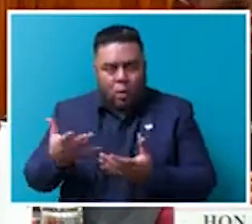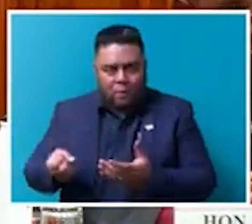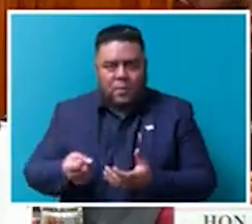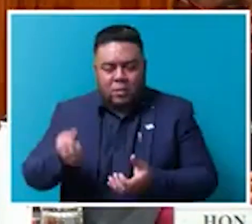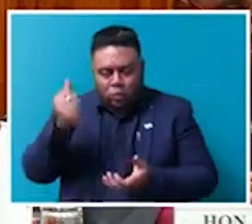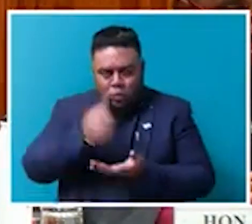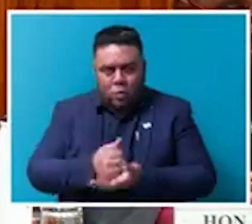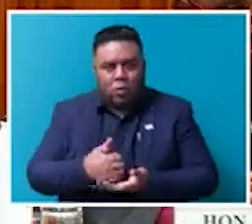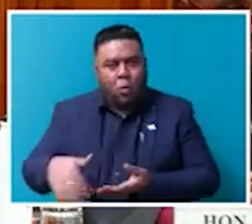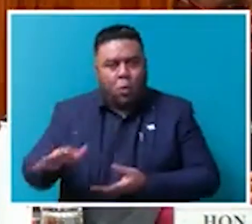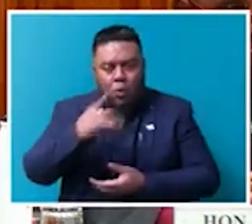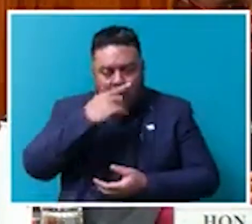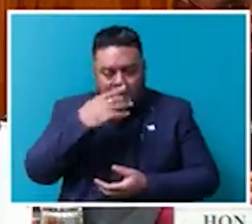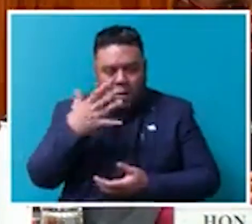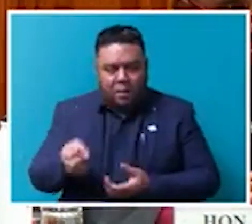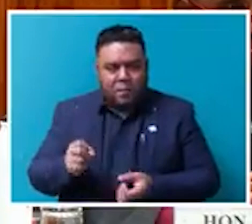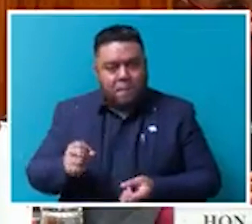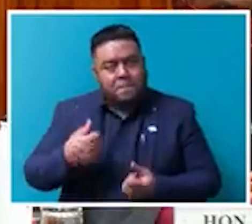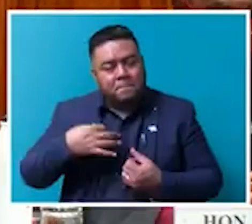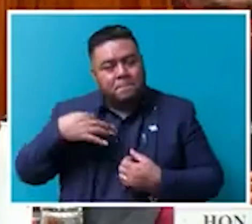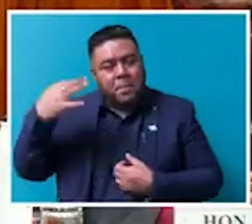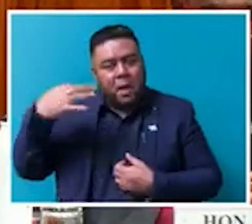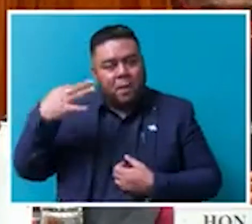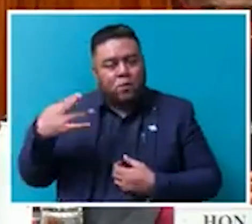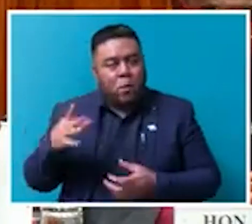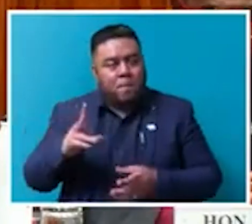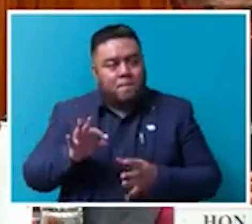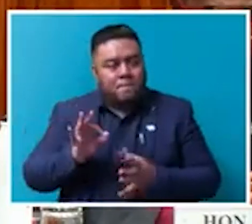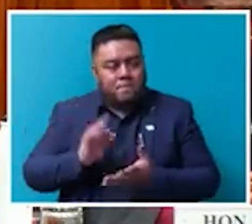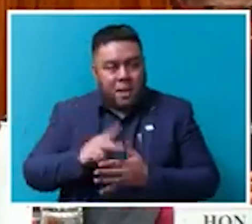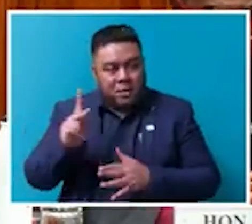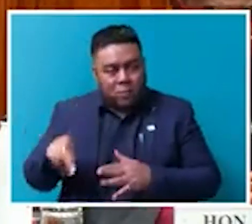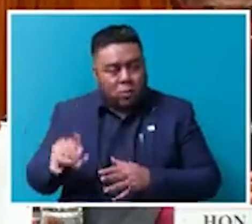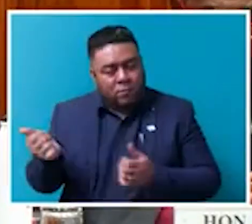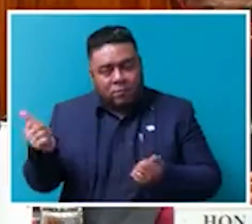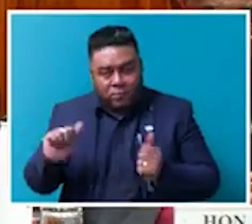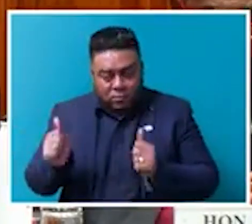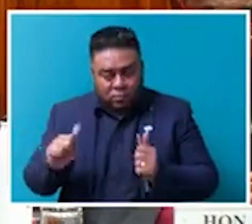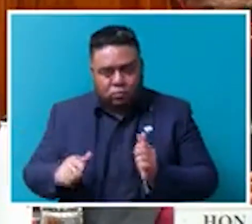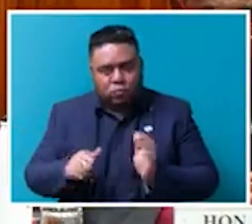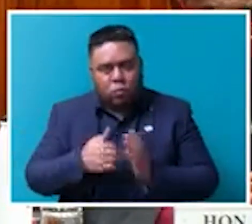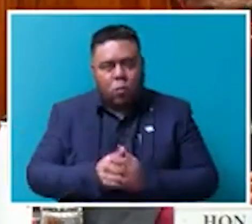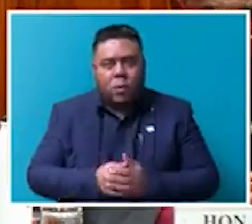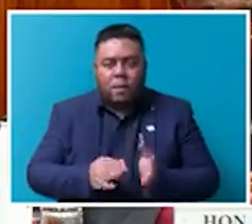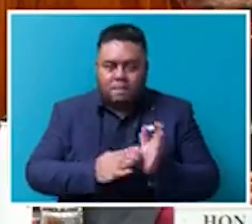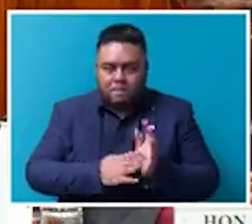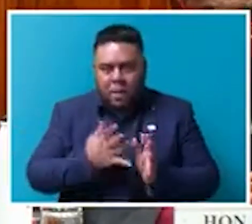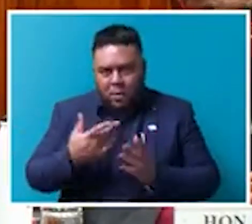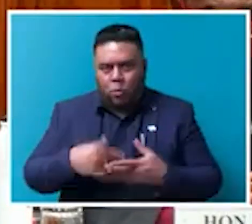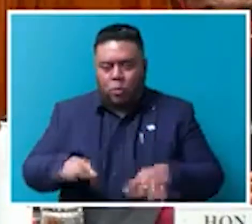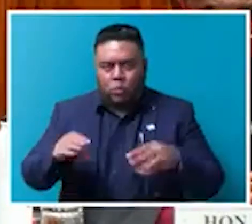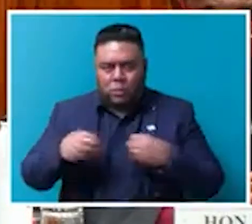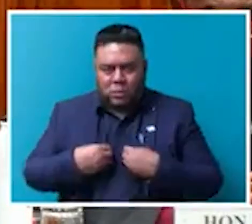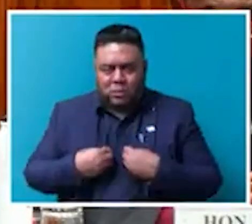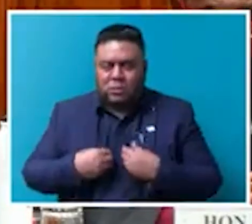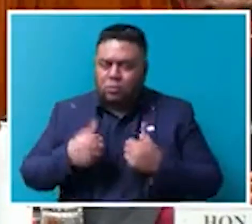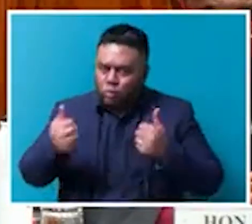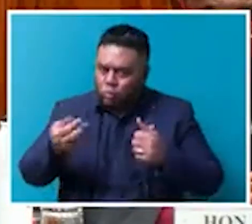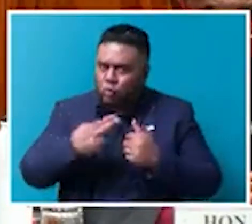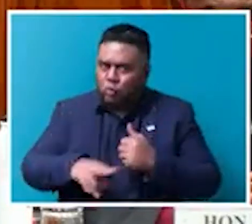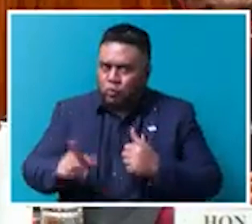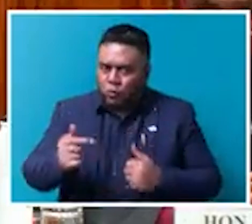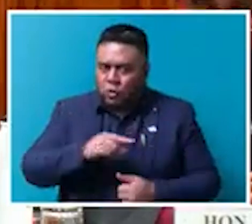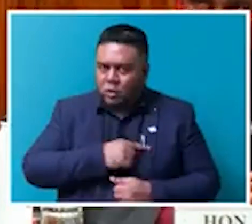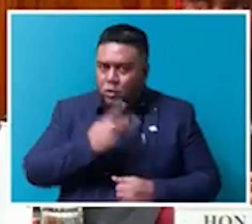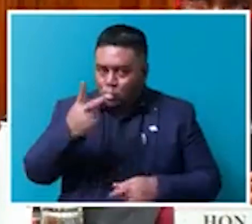ensuring that everybody who has actually done the application and the application is in backlog. So good news for them, within 2